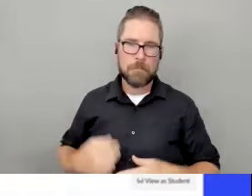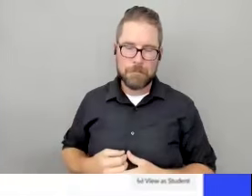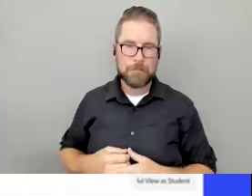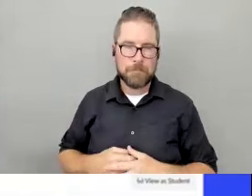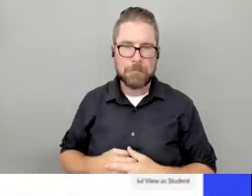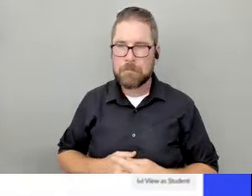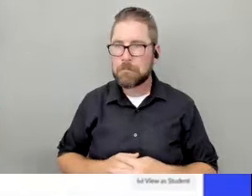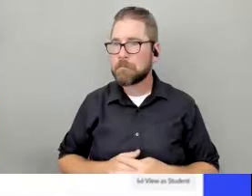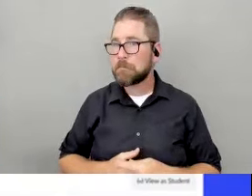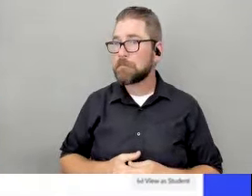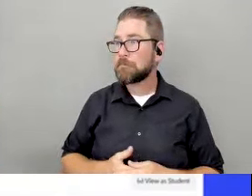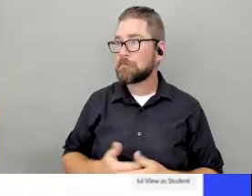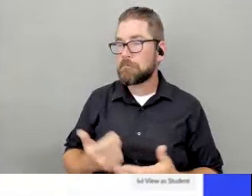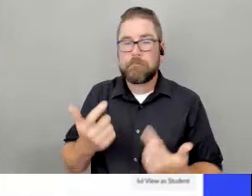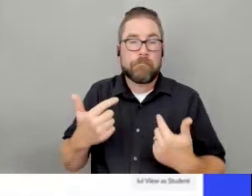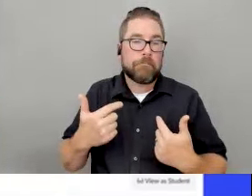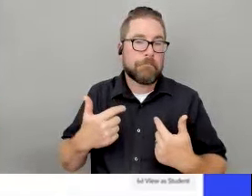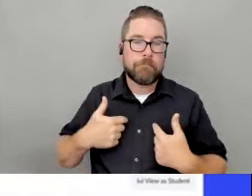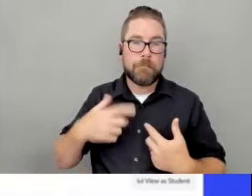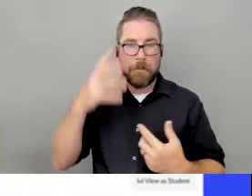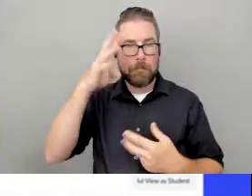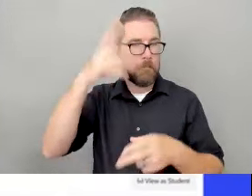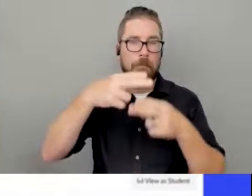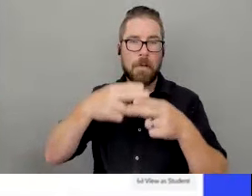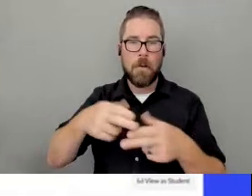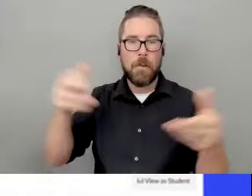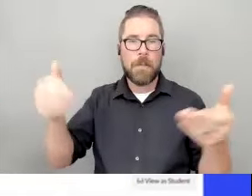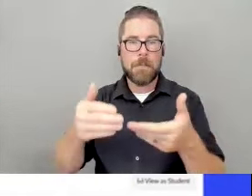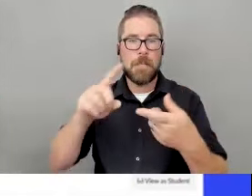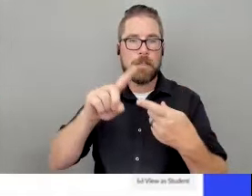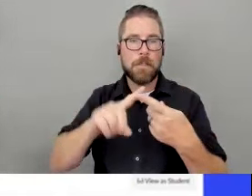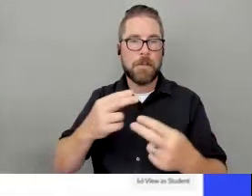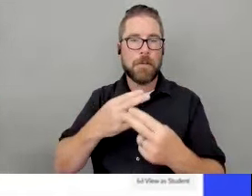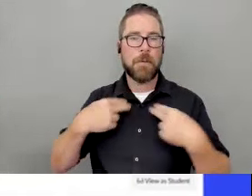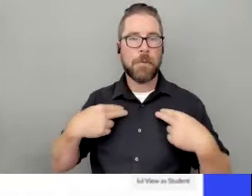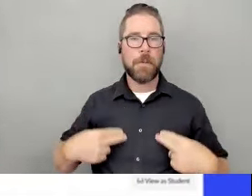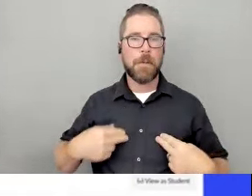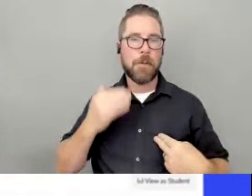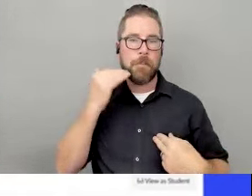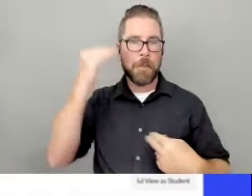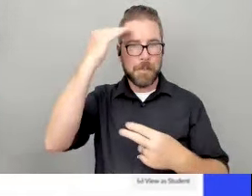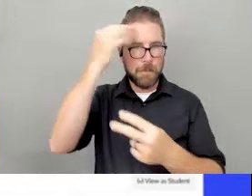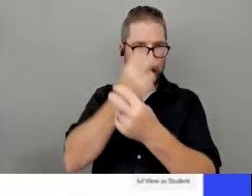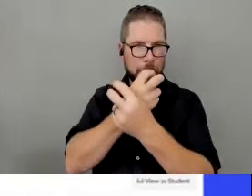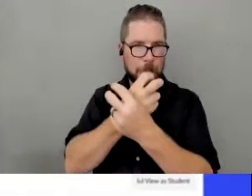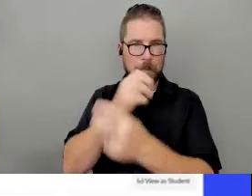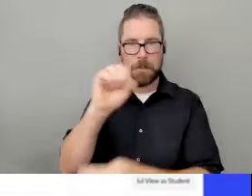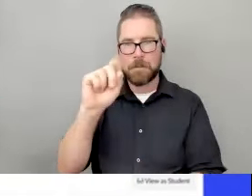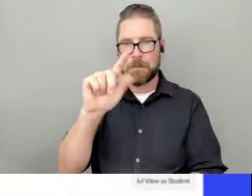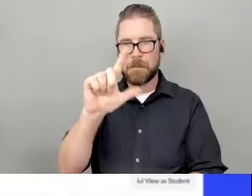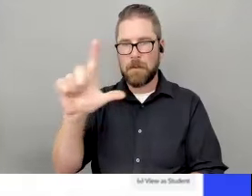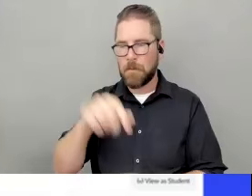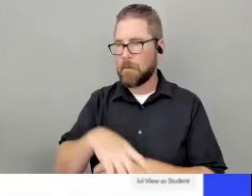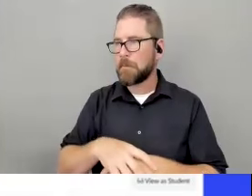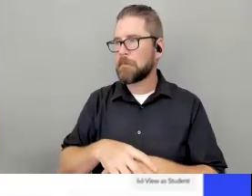you today, I called it Introduction to the Human Skull. I gave the students some instructions. It's all stuff we've done before,